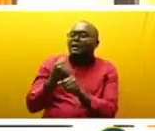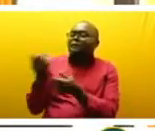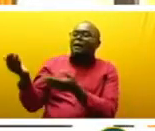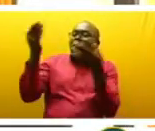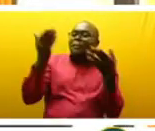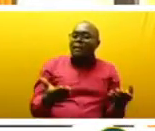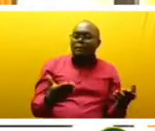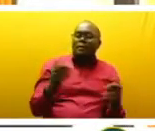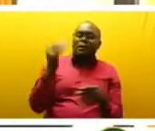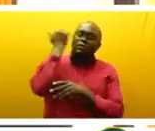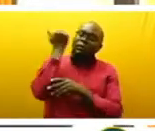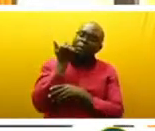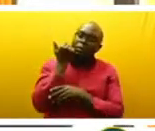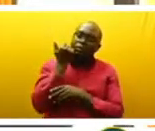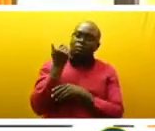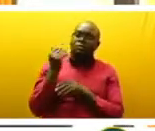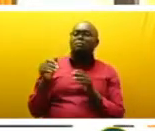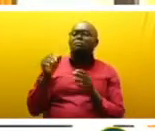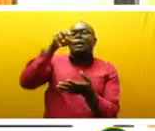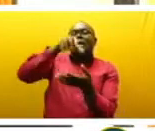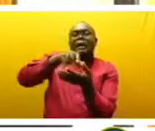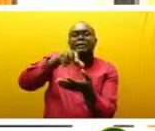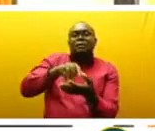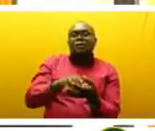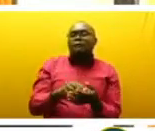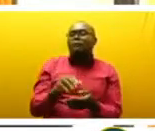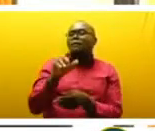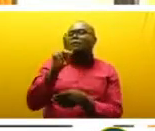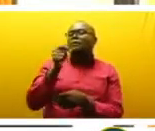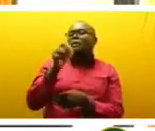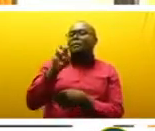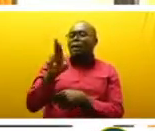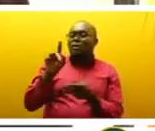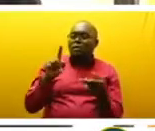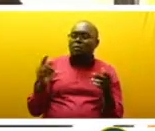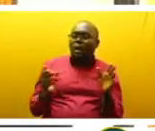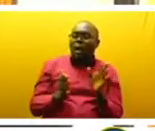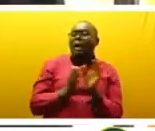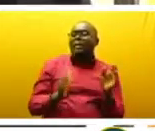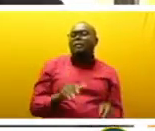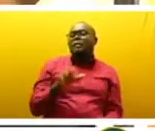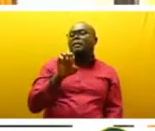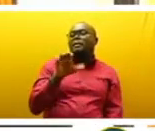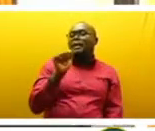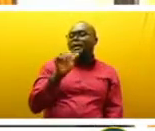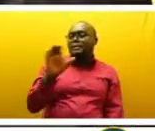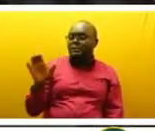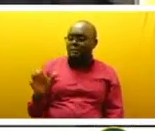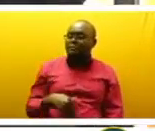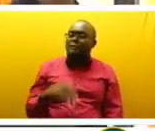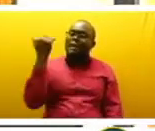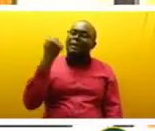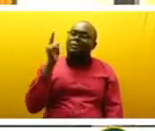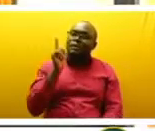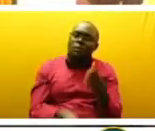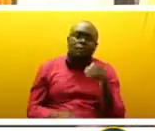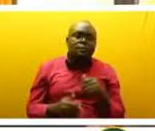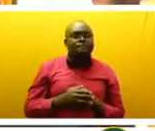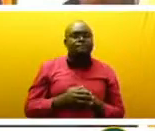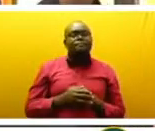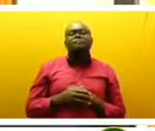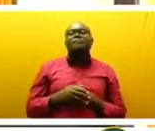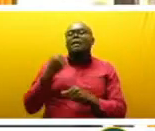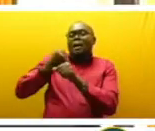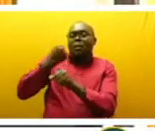to the case of Engineer Michael Kamau versus EACC, where the court specifically said the core